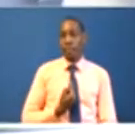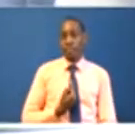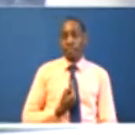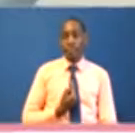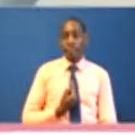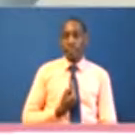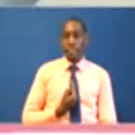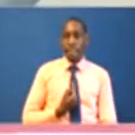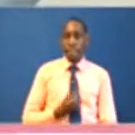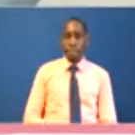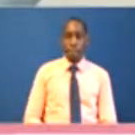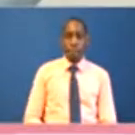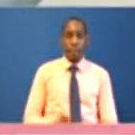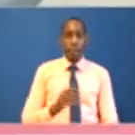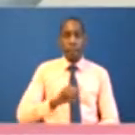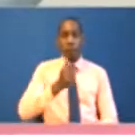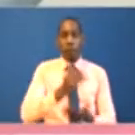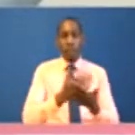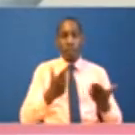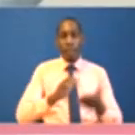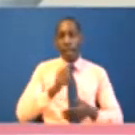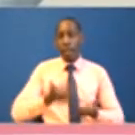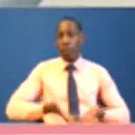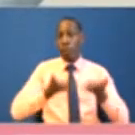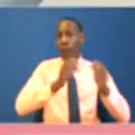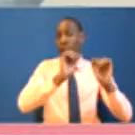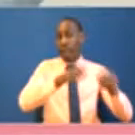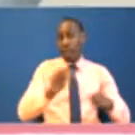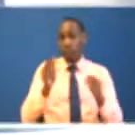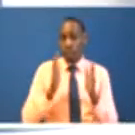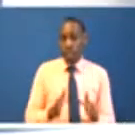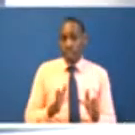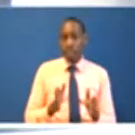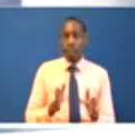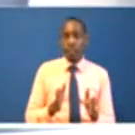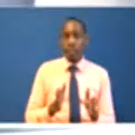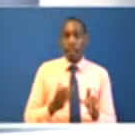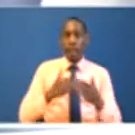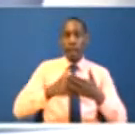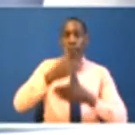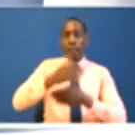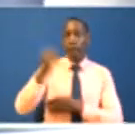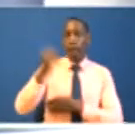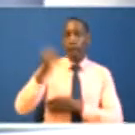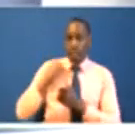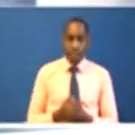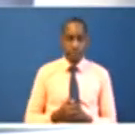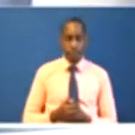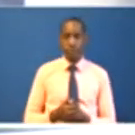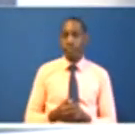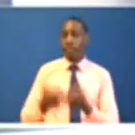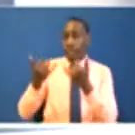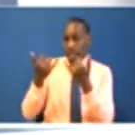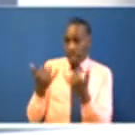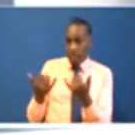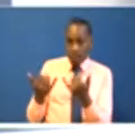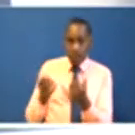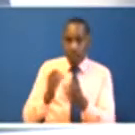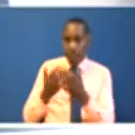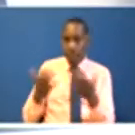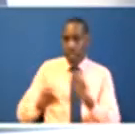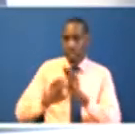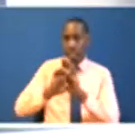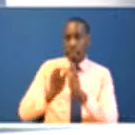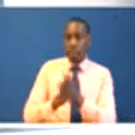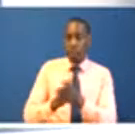you know unless you have something else to offer unless you have something else to offer kenya's beyond politics okay now if things